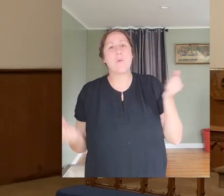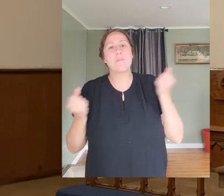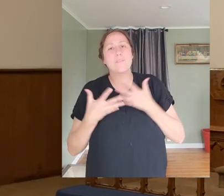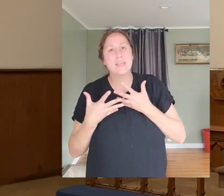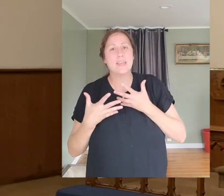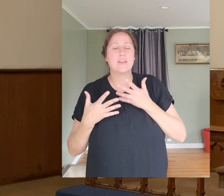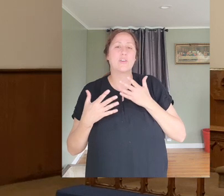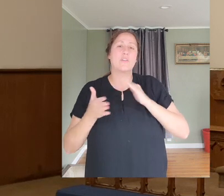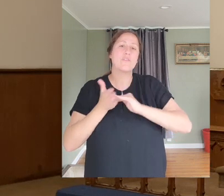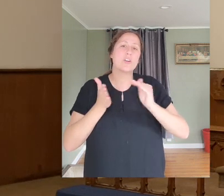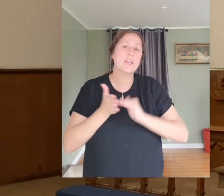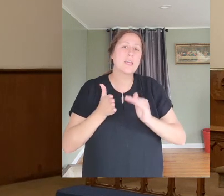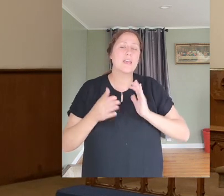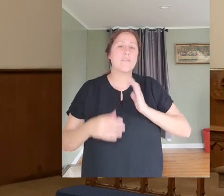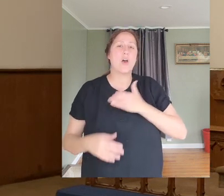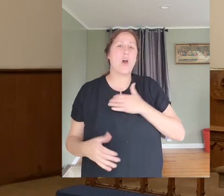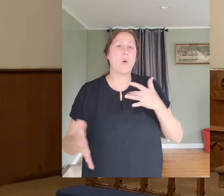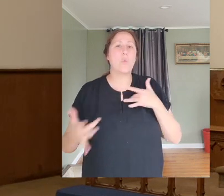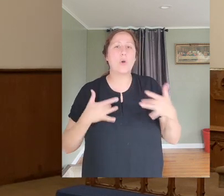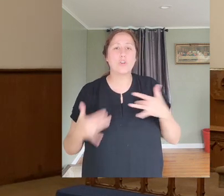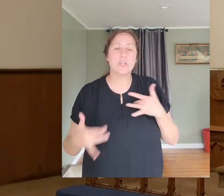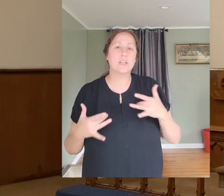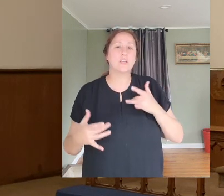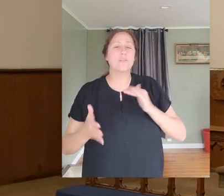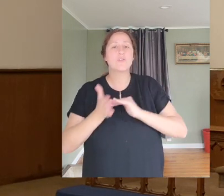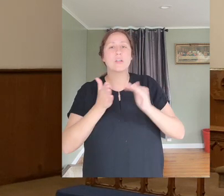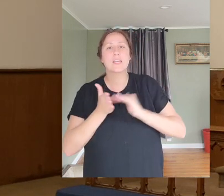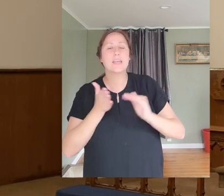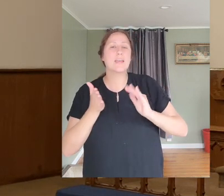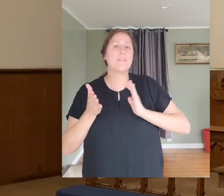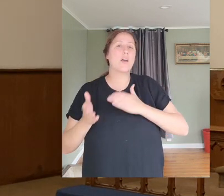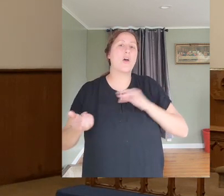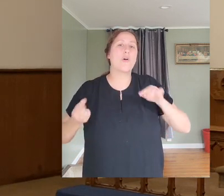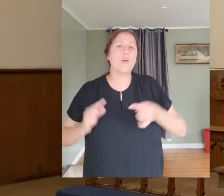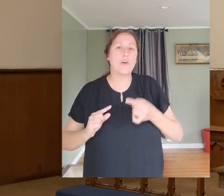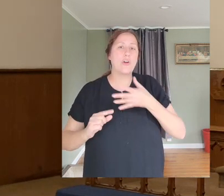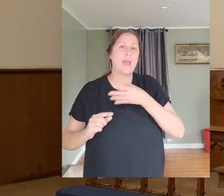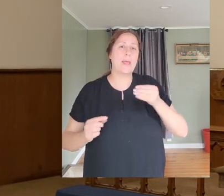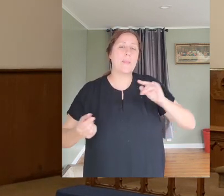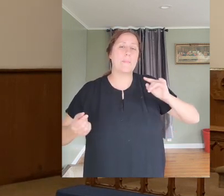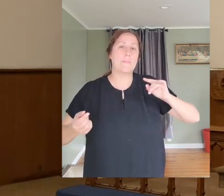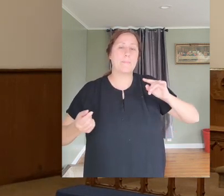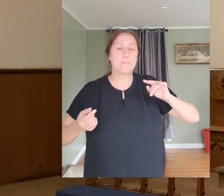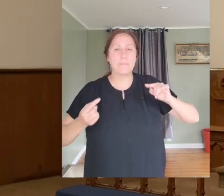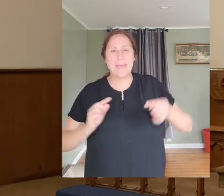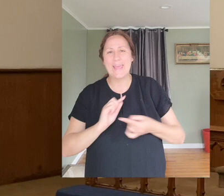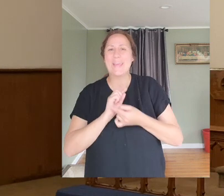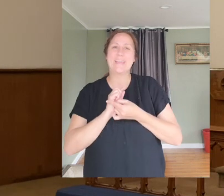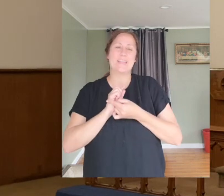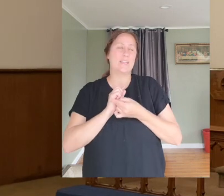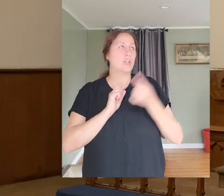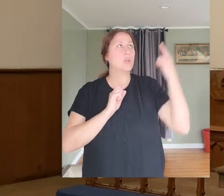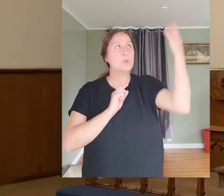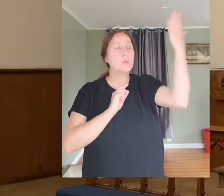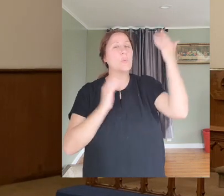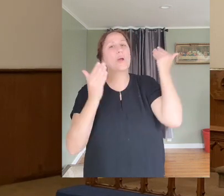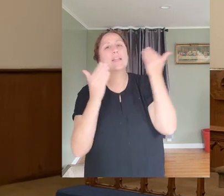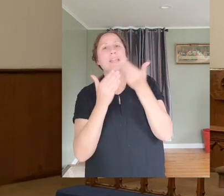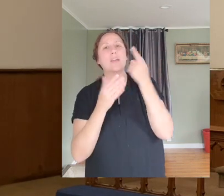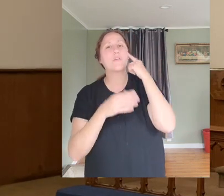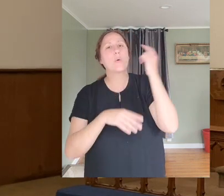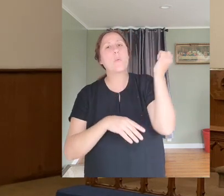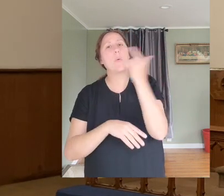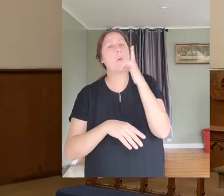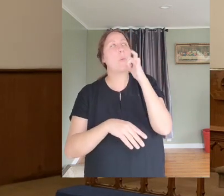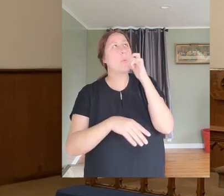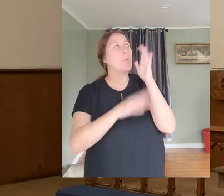worries. Forgive our hurt and pain. You are near to all those who call on you, and you